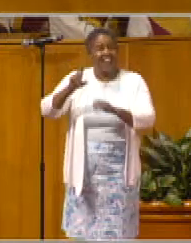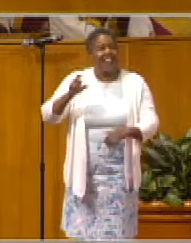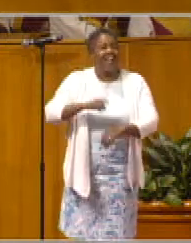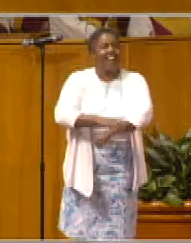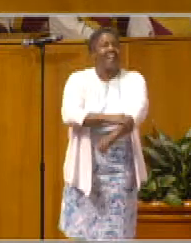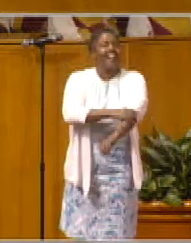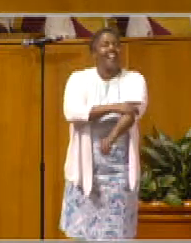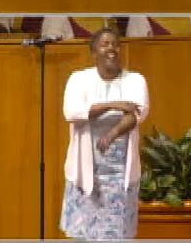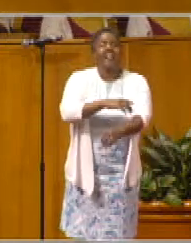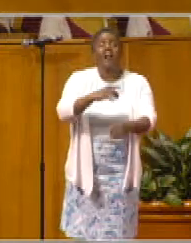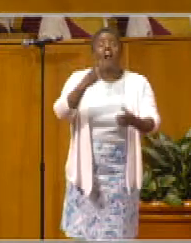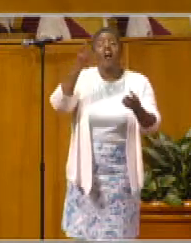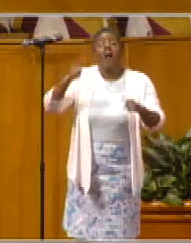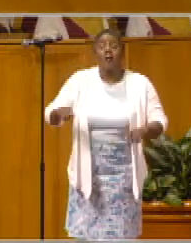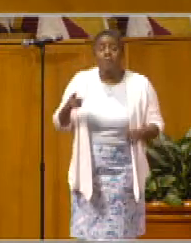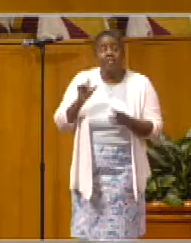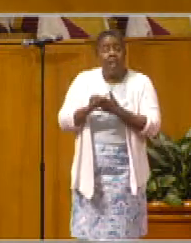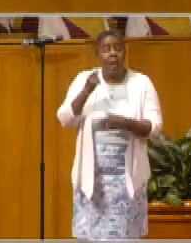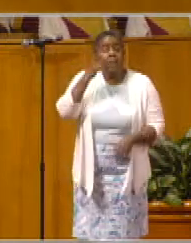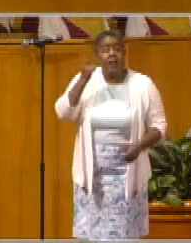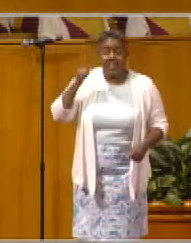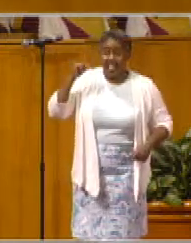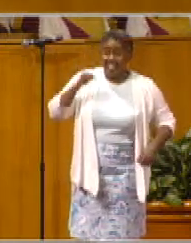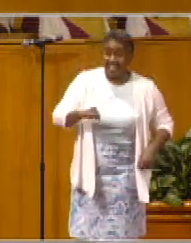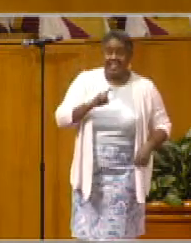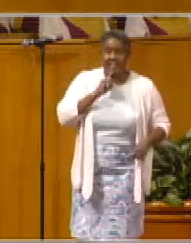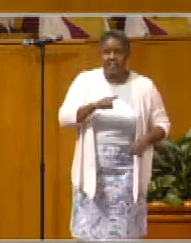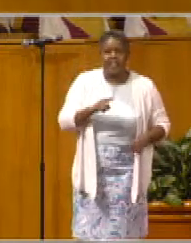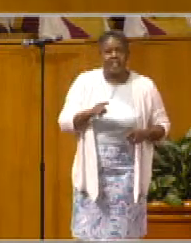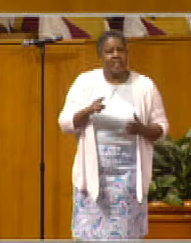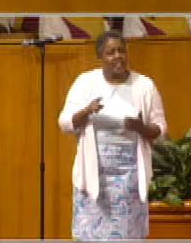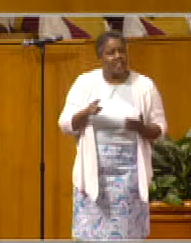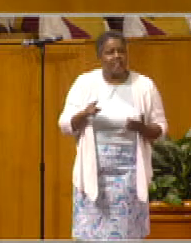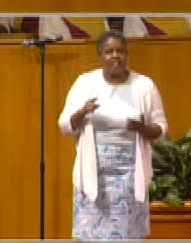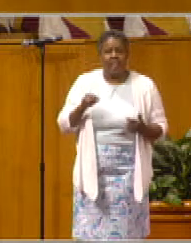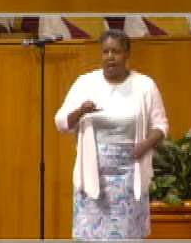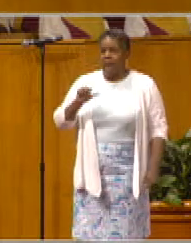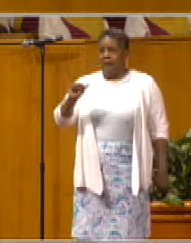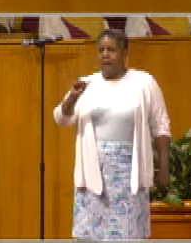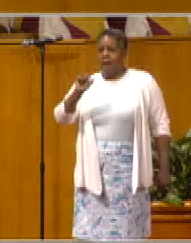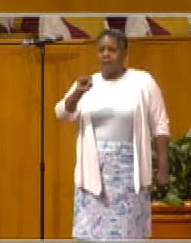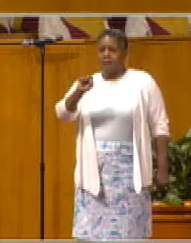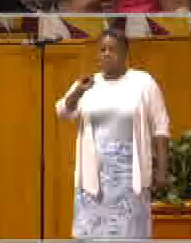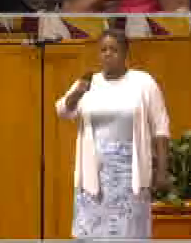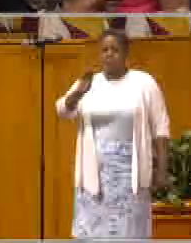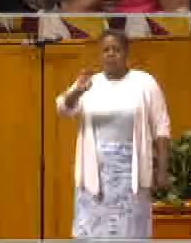Because this is Alfred Street.